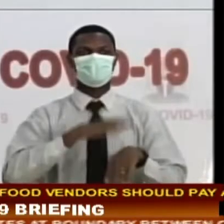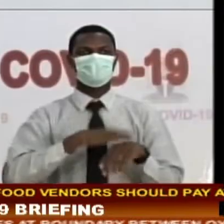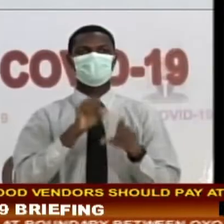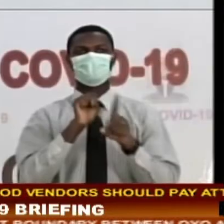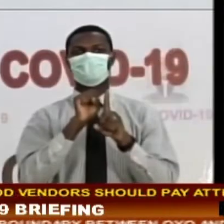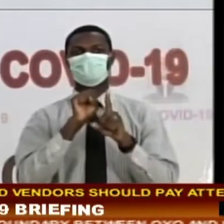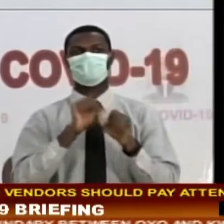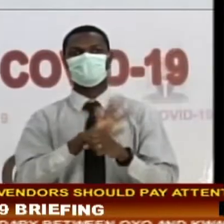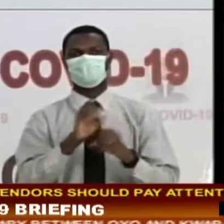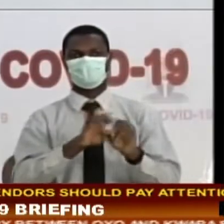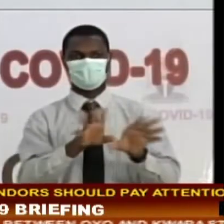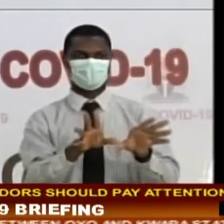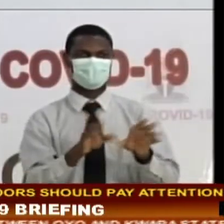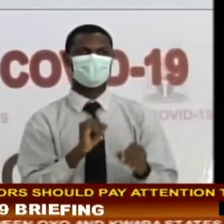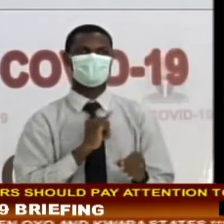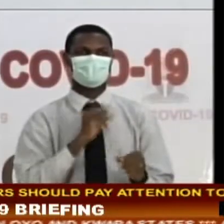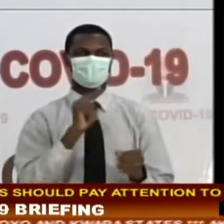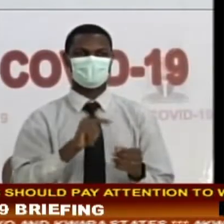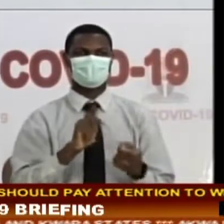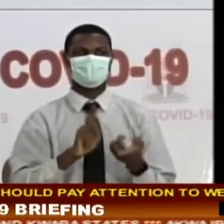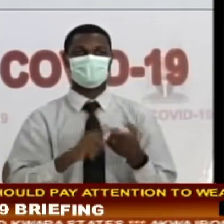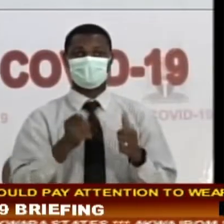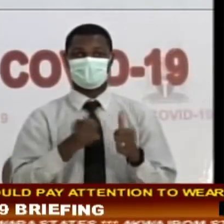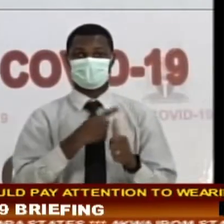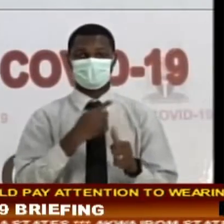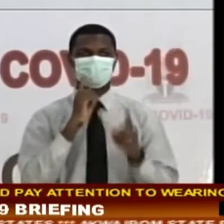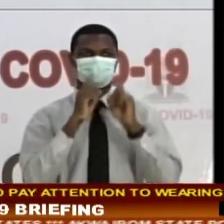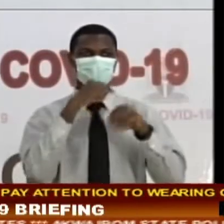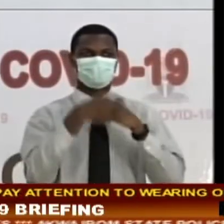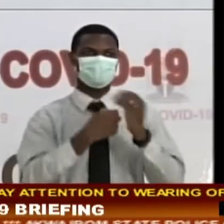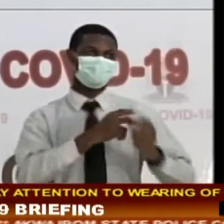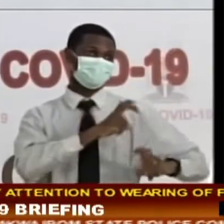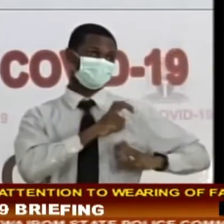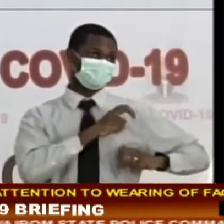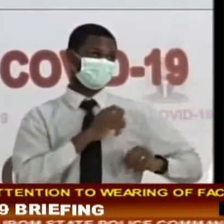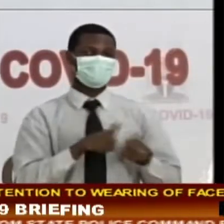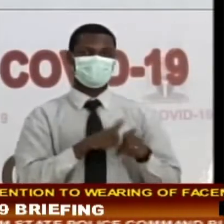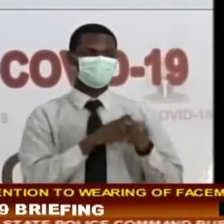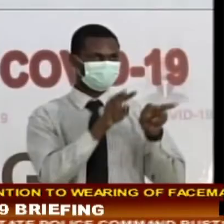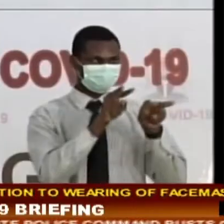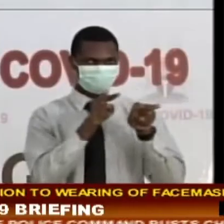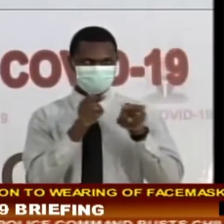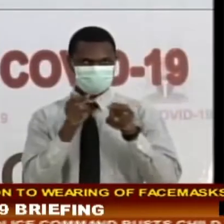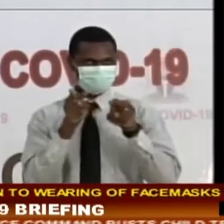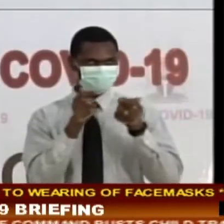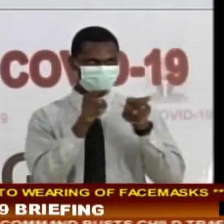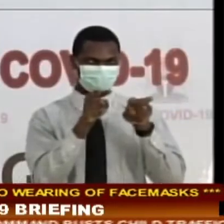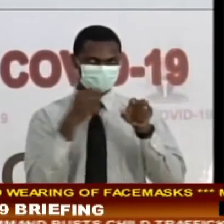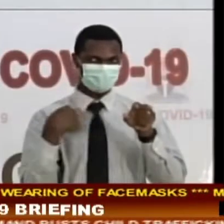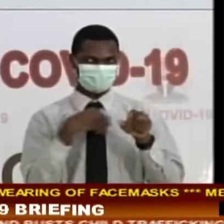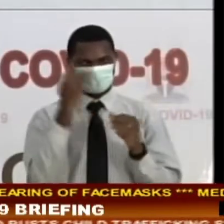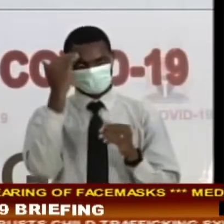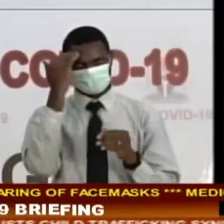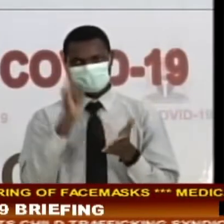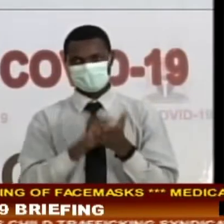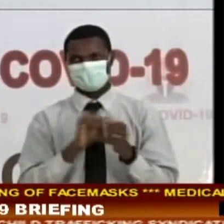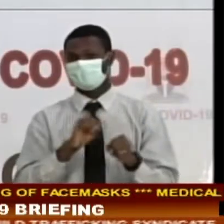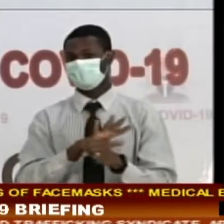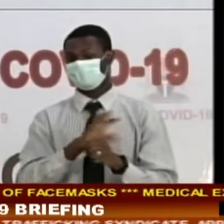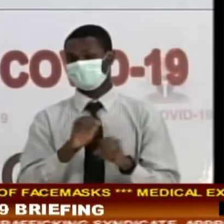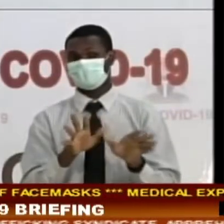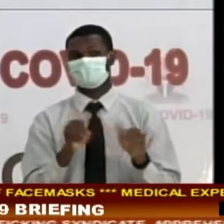to just say a few words on uh security and surveillance as we all know um covid-19 has brought with it its